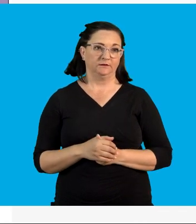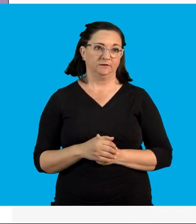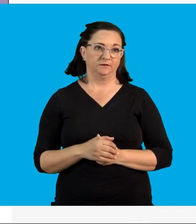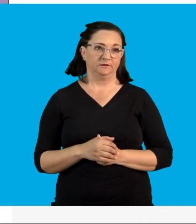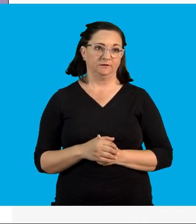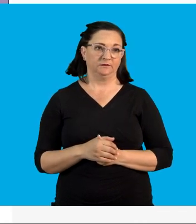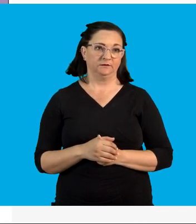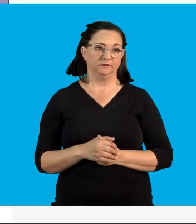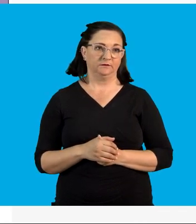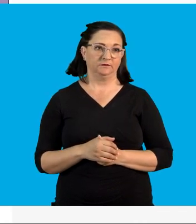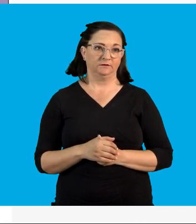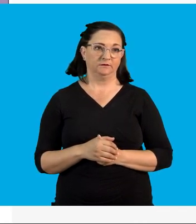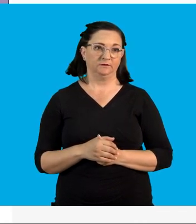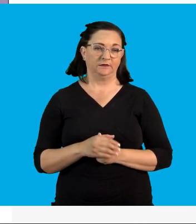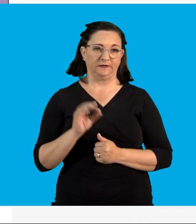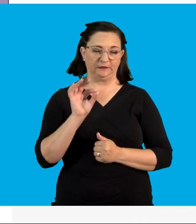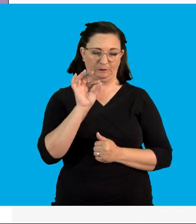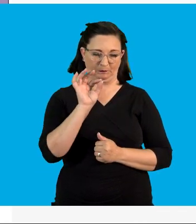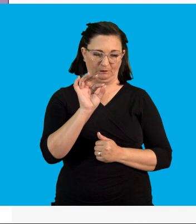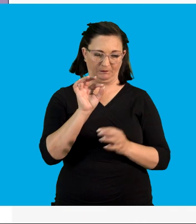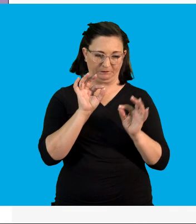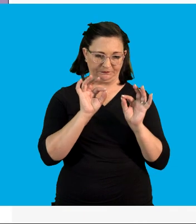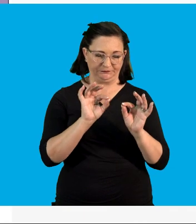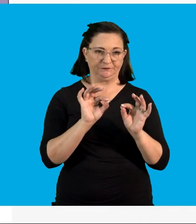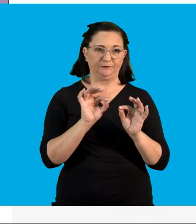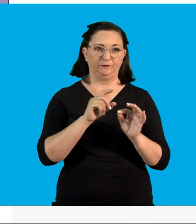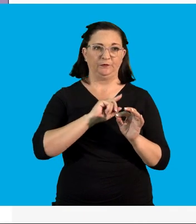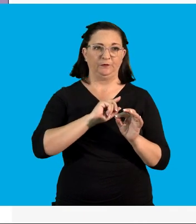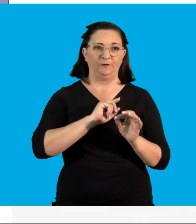89. Find the exact spot there,